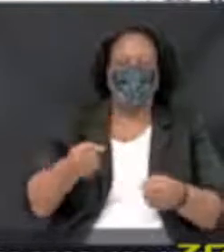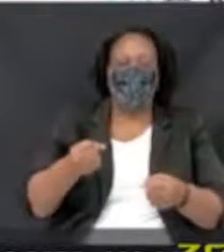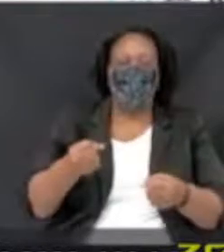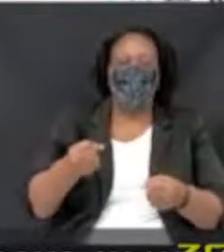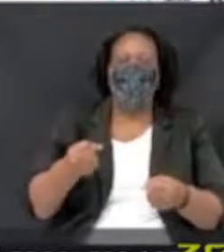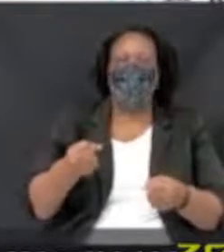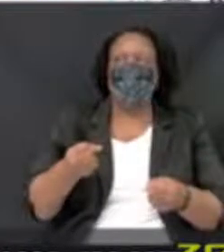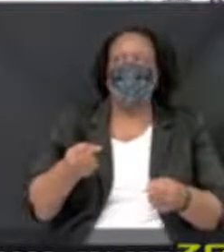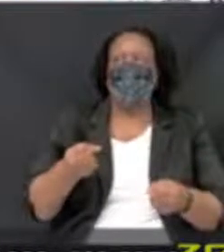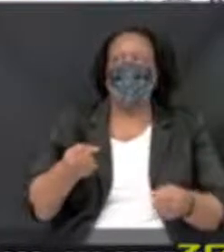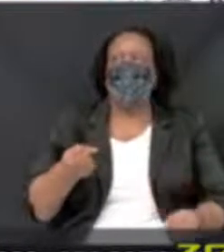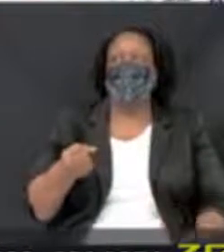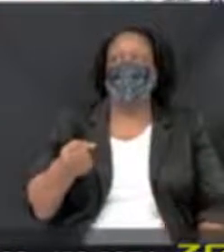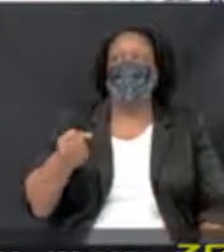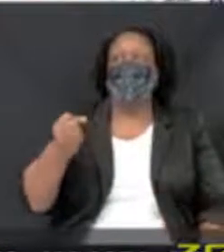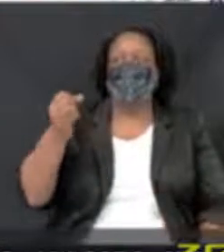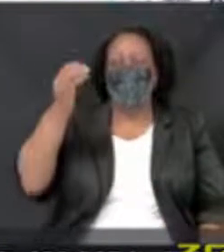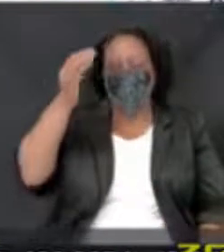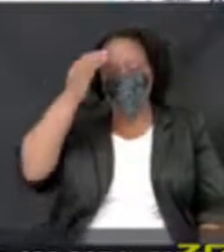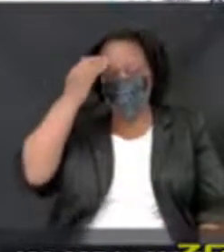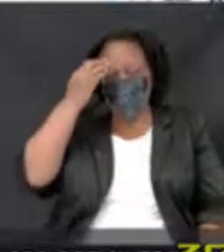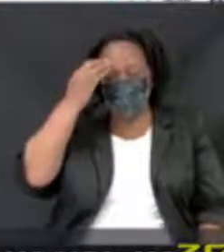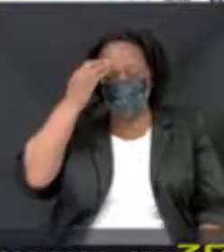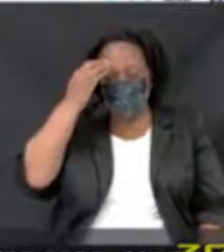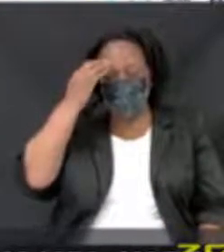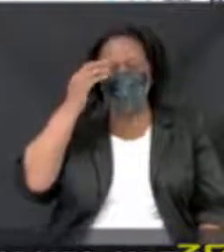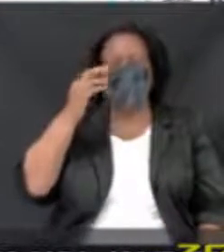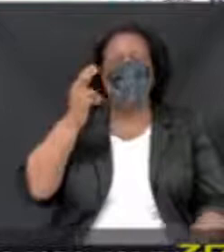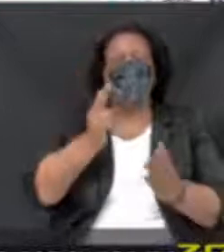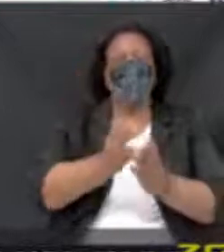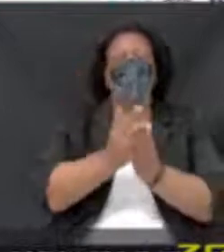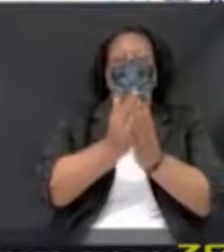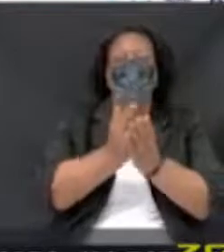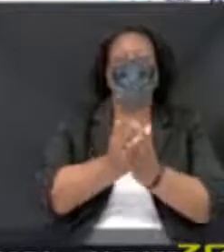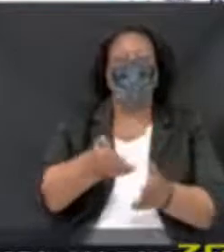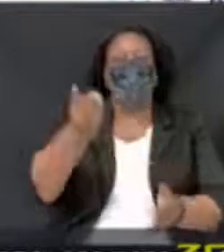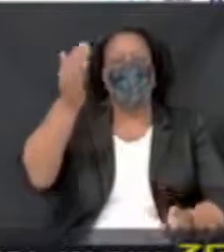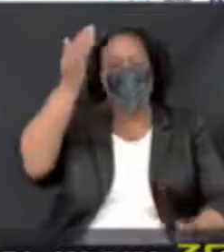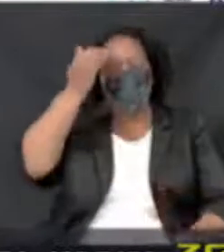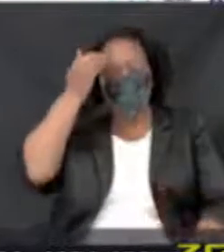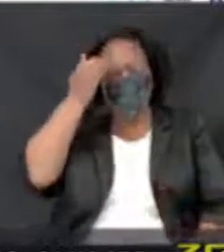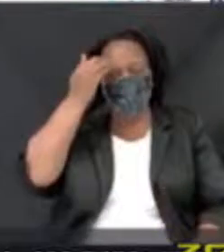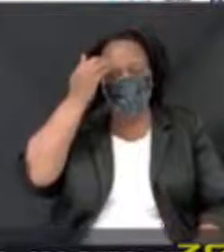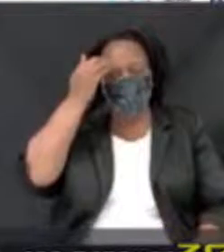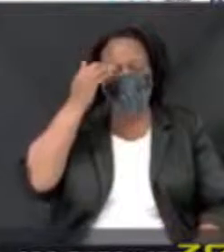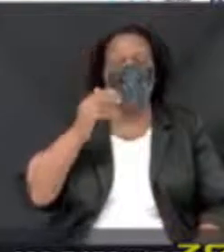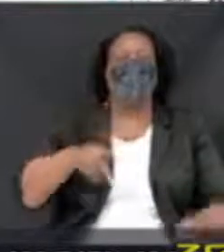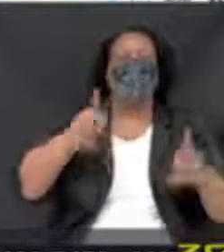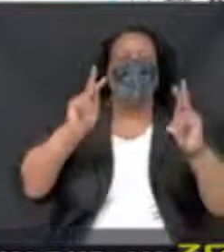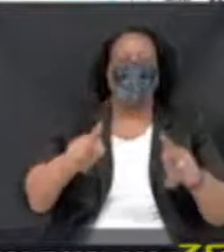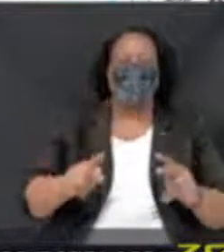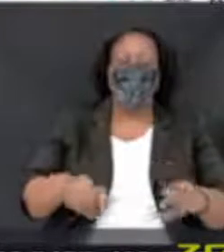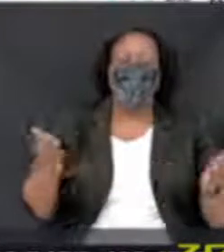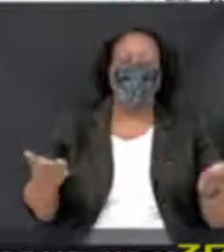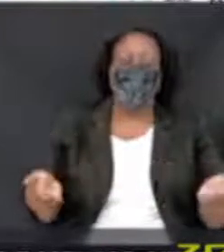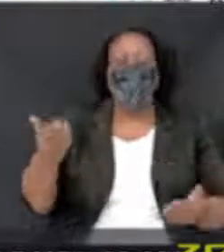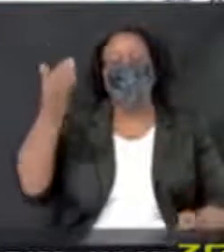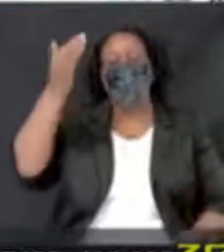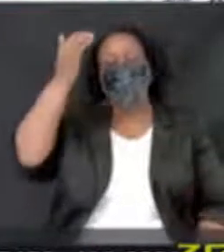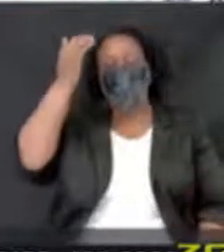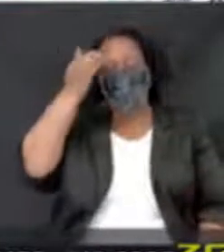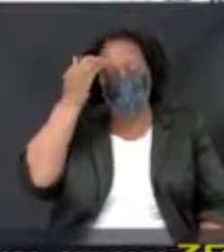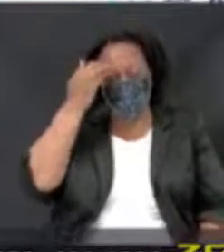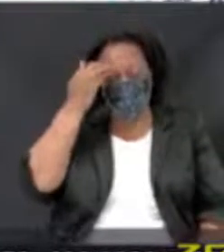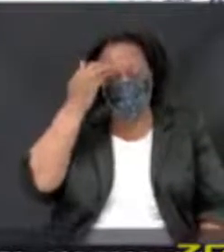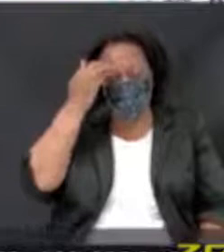lines are aware of, and there are health and travel protocols for the Federation of St. Kitts and Nevis. And part of those protocols